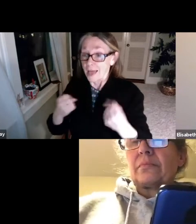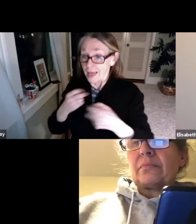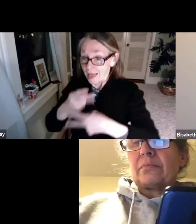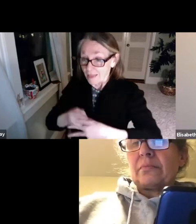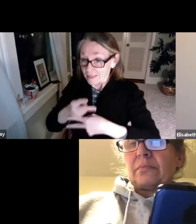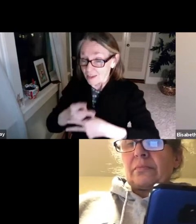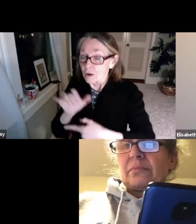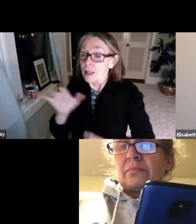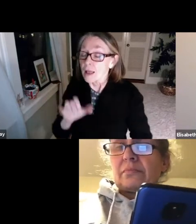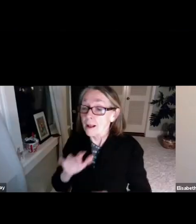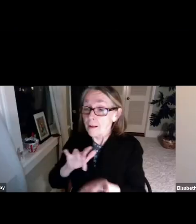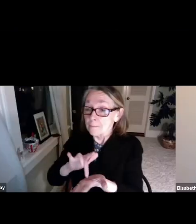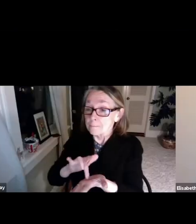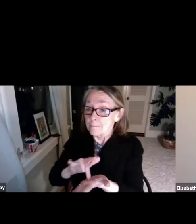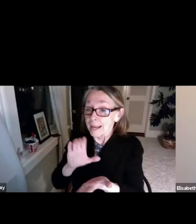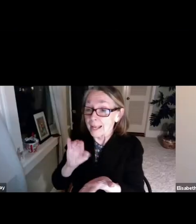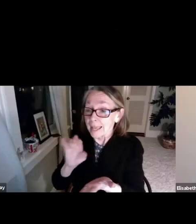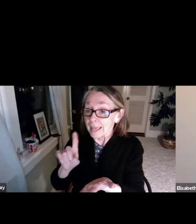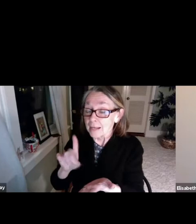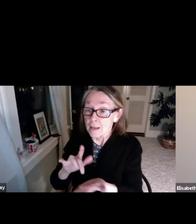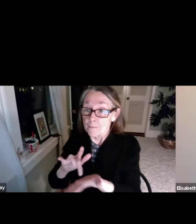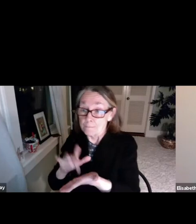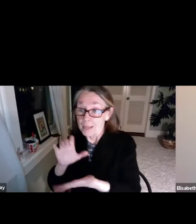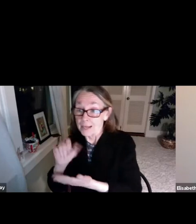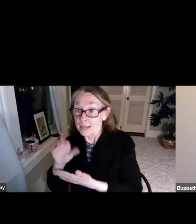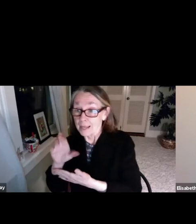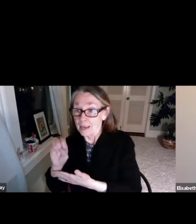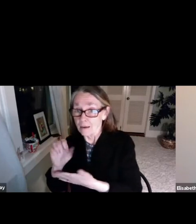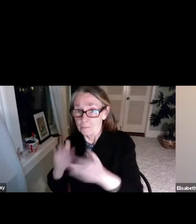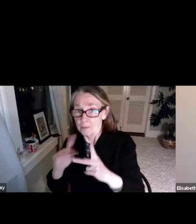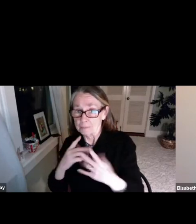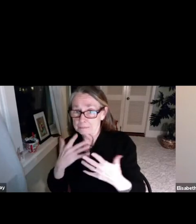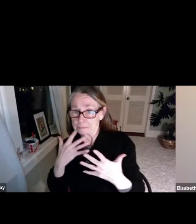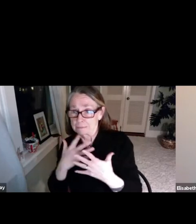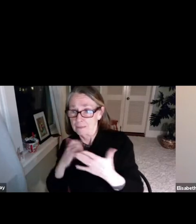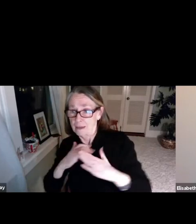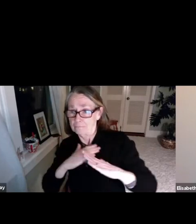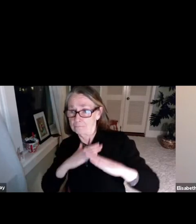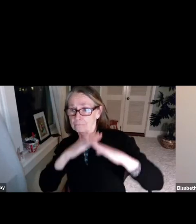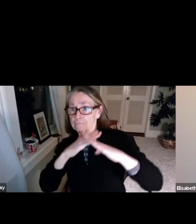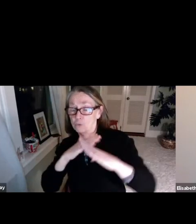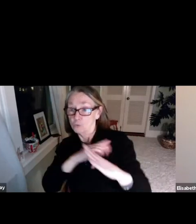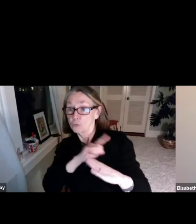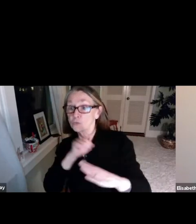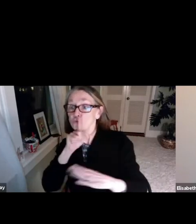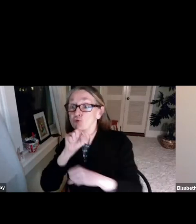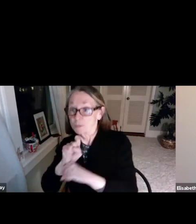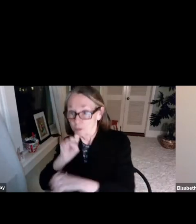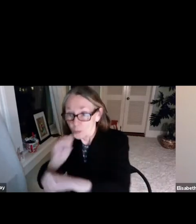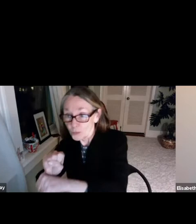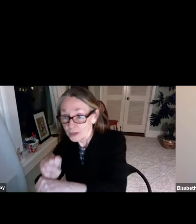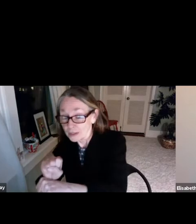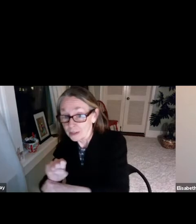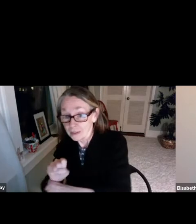Medicare. And for many people, this is what we call a barrier to employment. If somebody really needs that